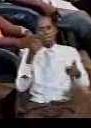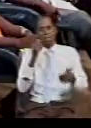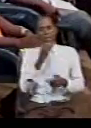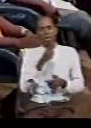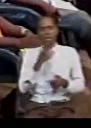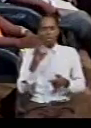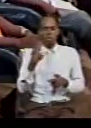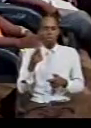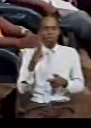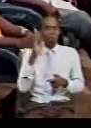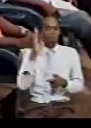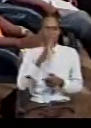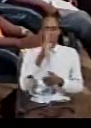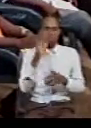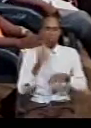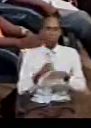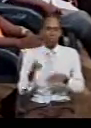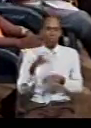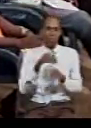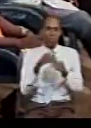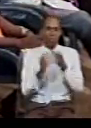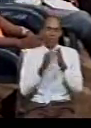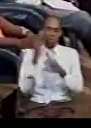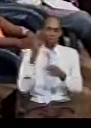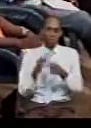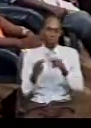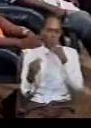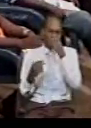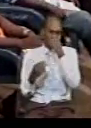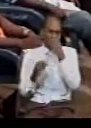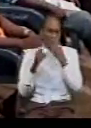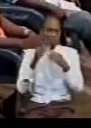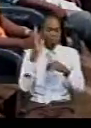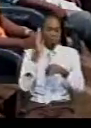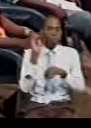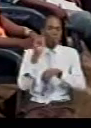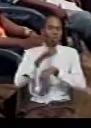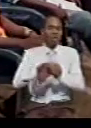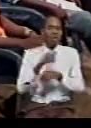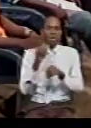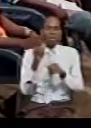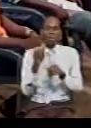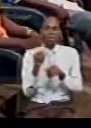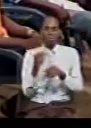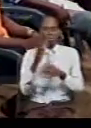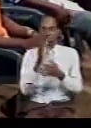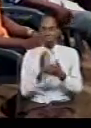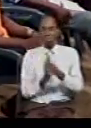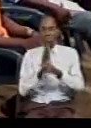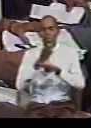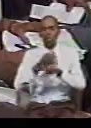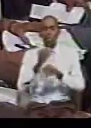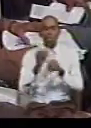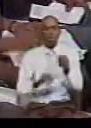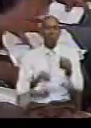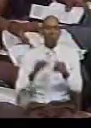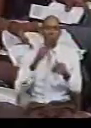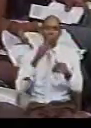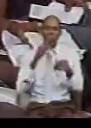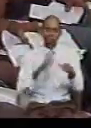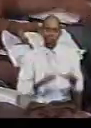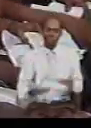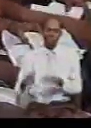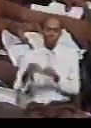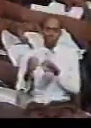You will cross every river. You will go beyond every mountain.